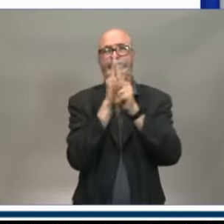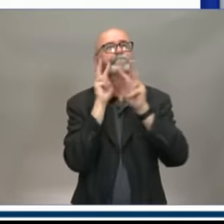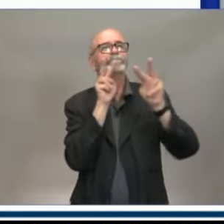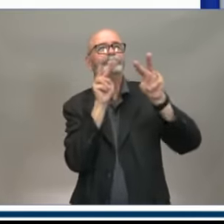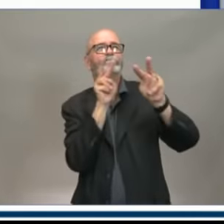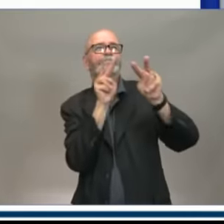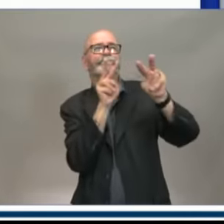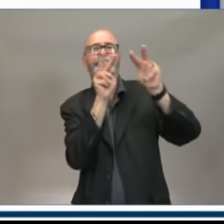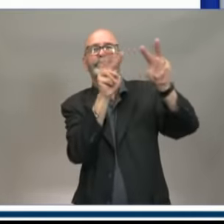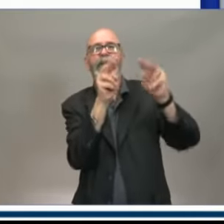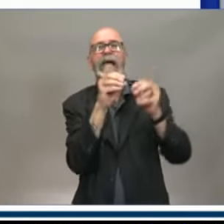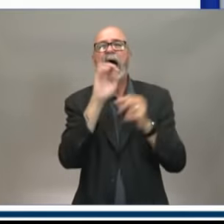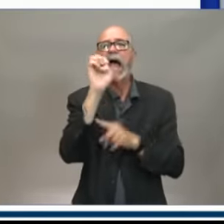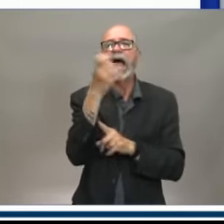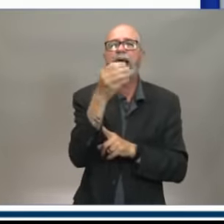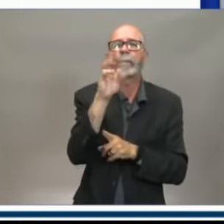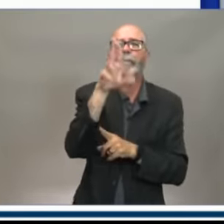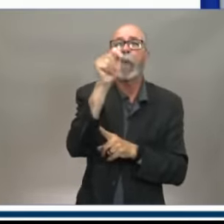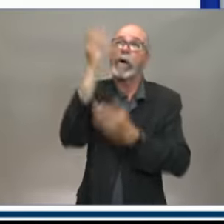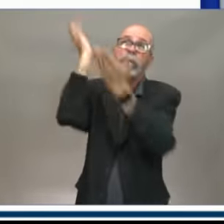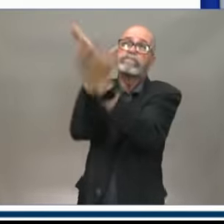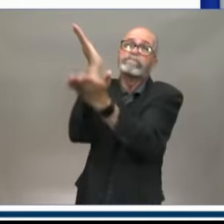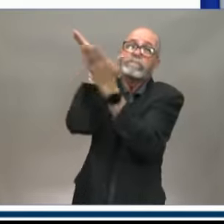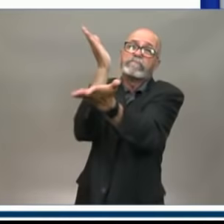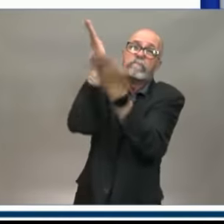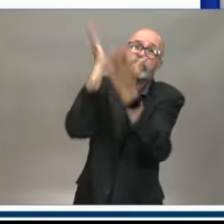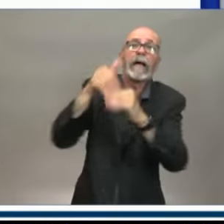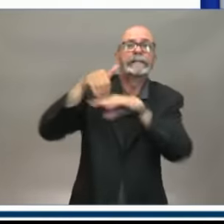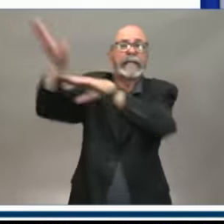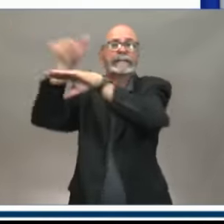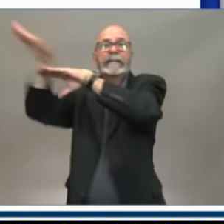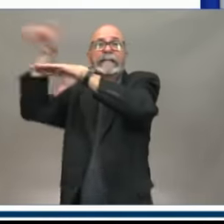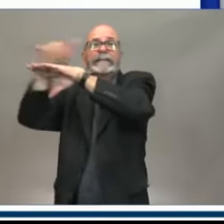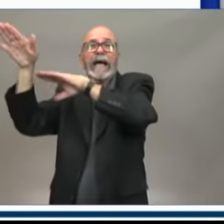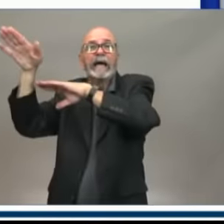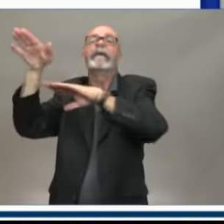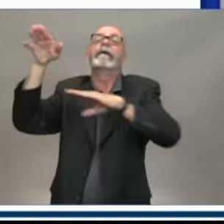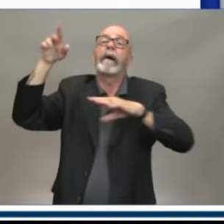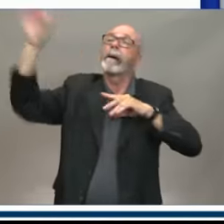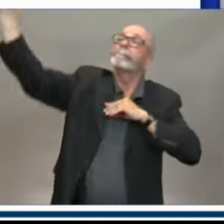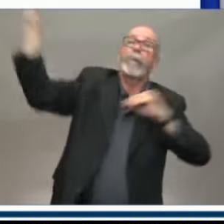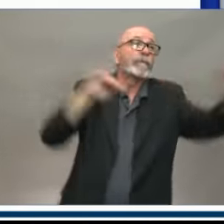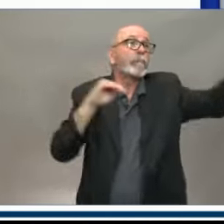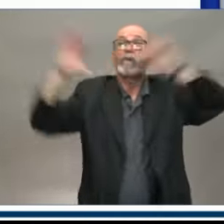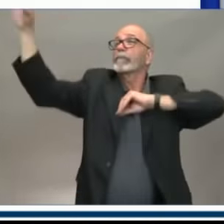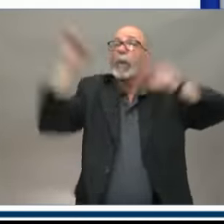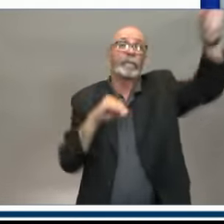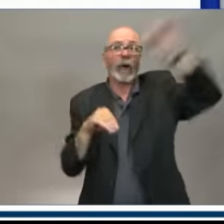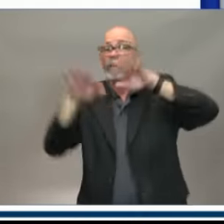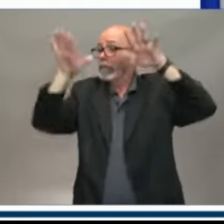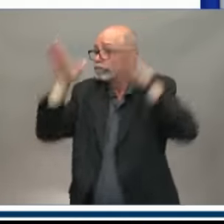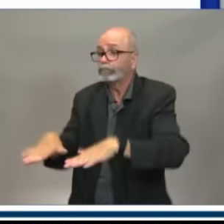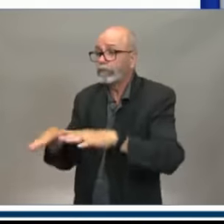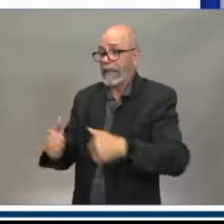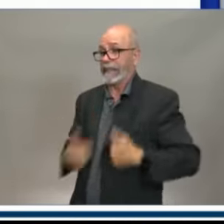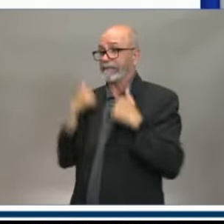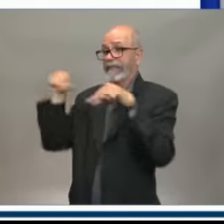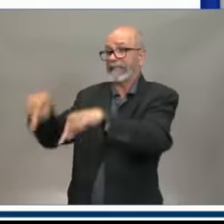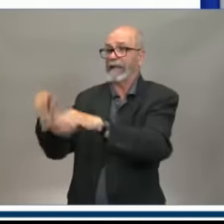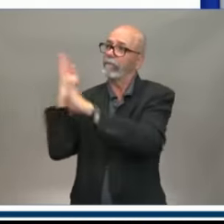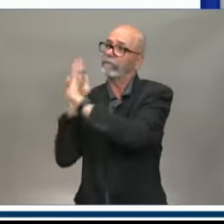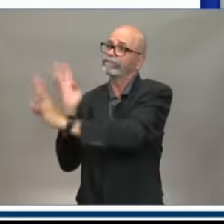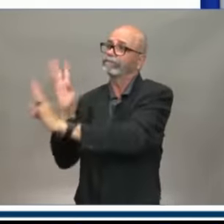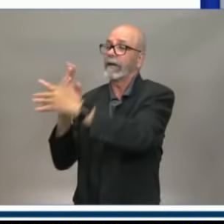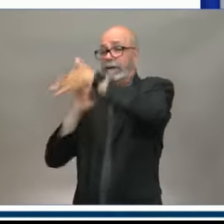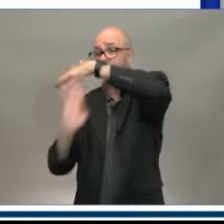export opportunity, welcoming new citizens to this community, making sure that we have economic opportunities in every part of this province, and we'll do so by staying